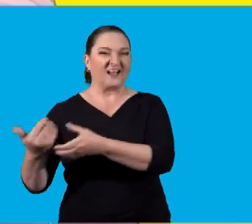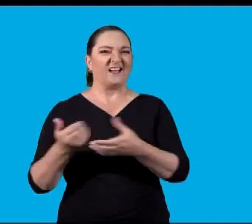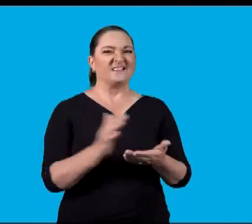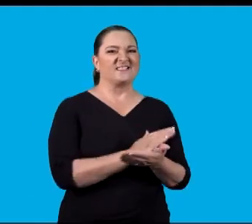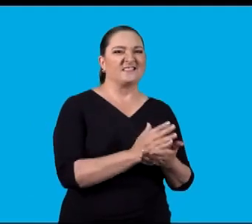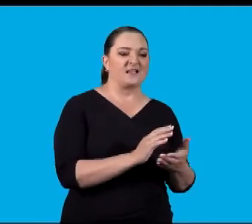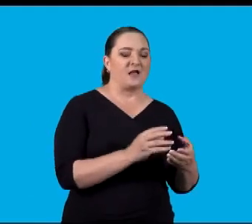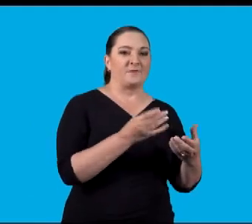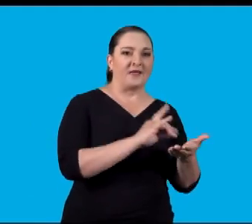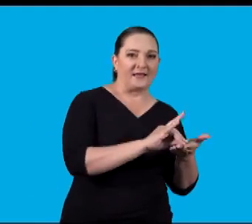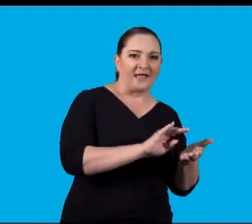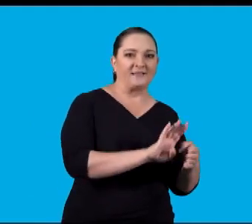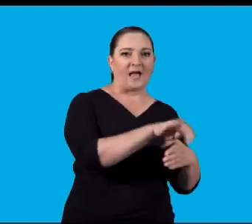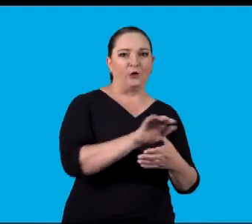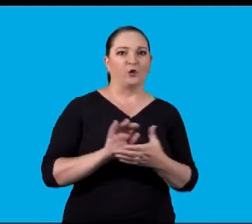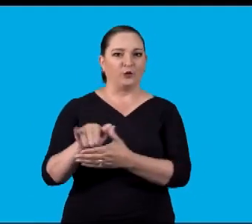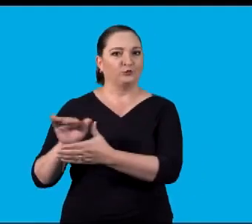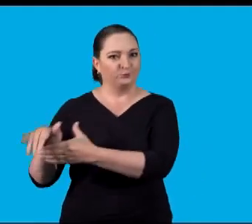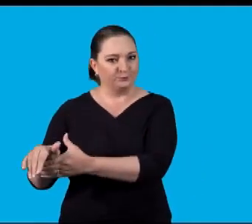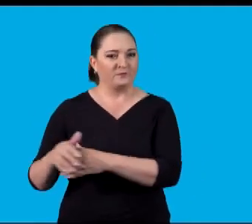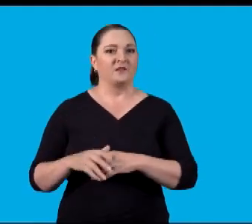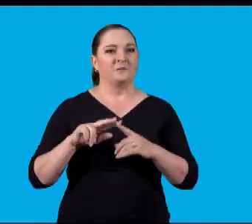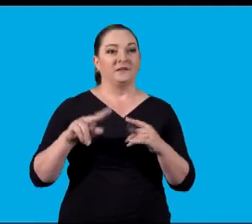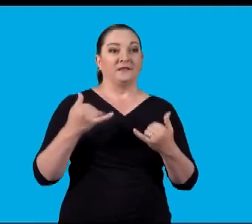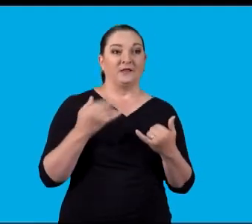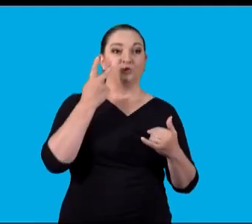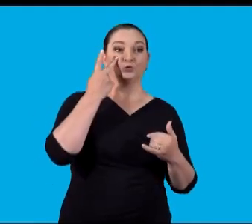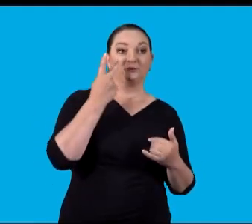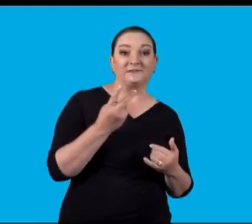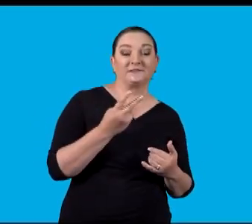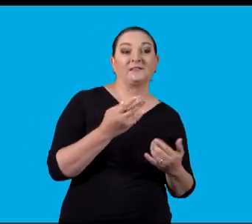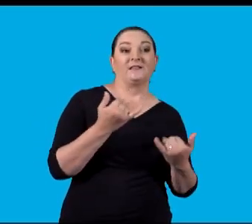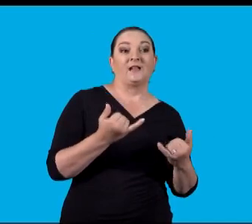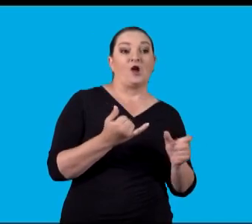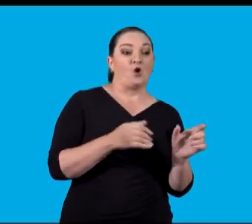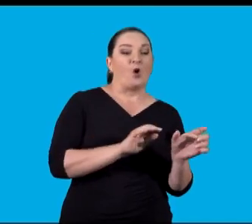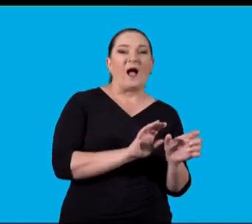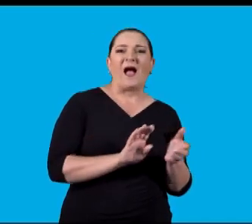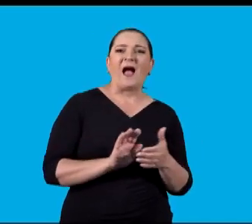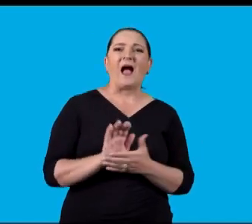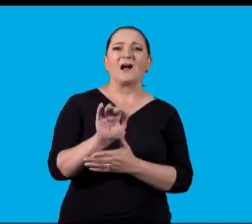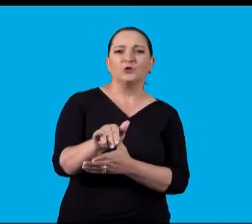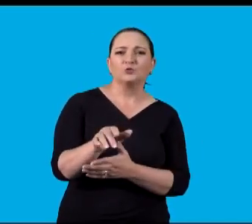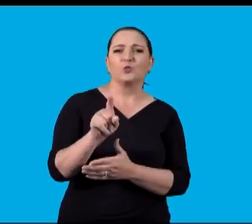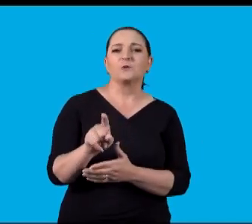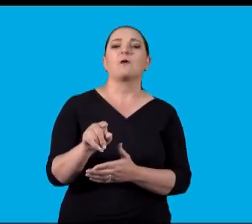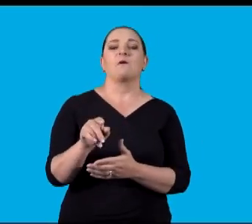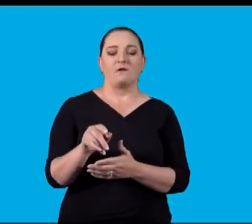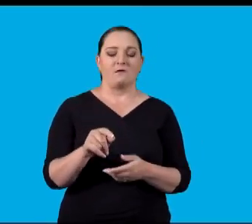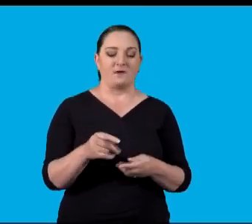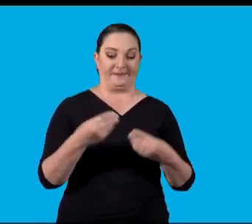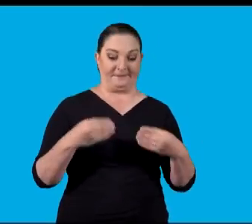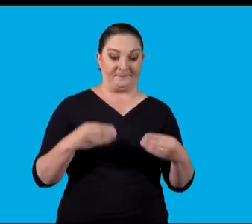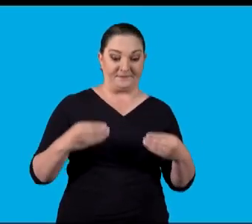And the cash flow statement then looks at these inflows and outflows. And what are outflows? It is the money that a